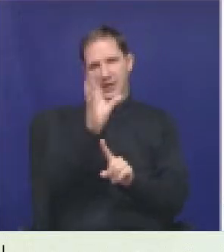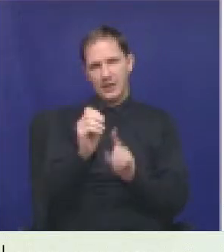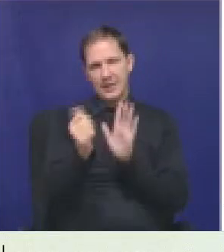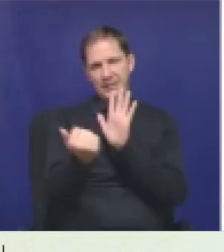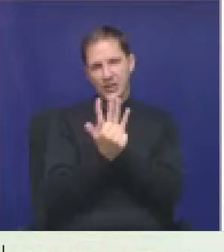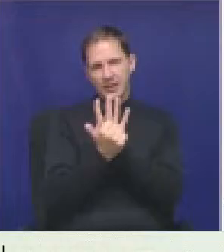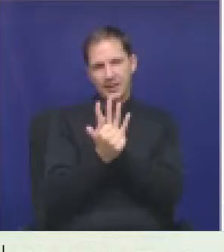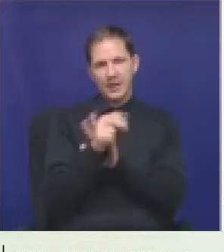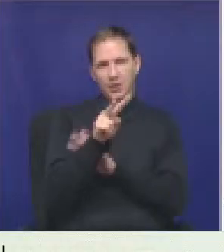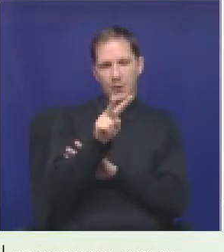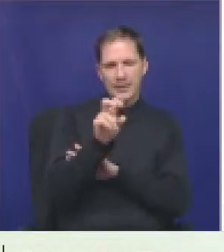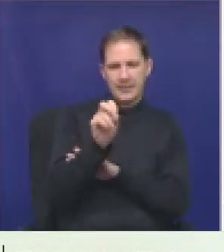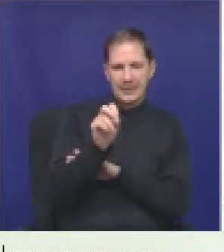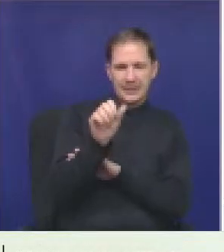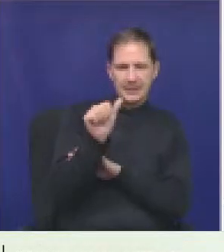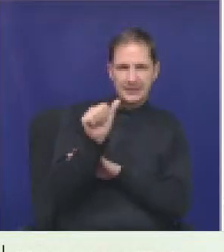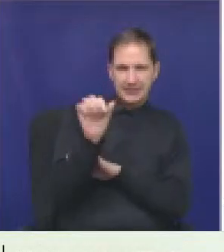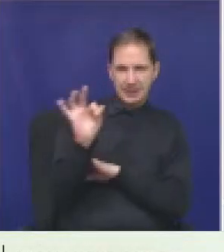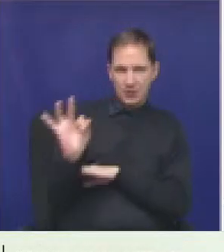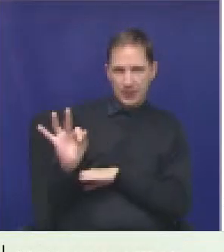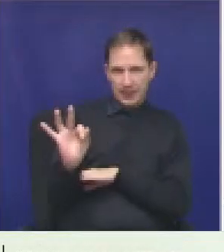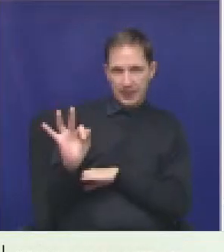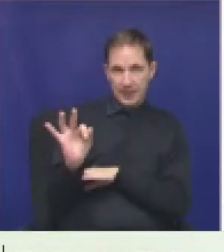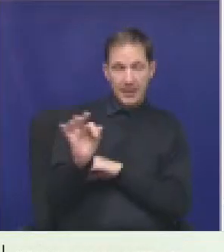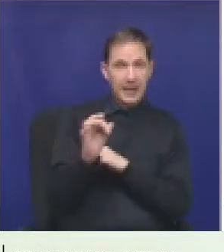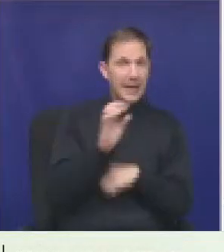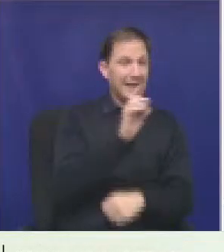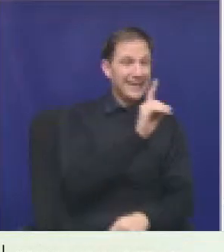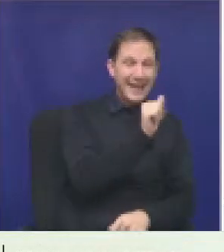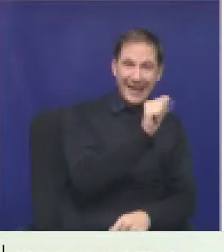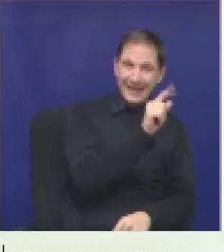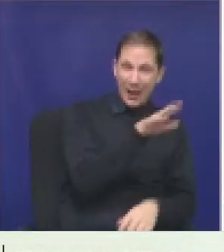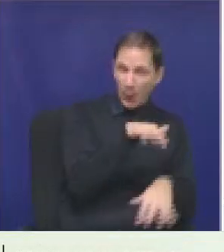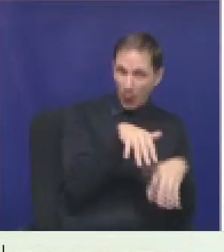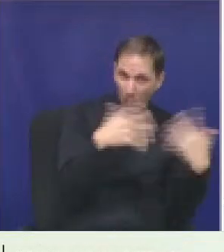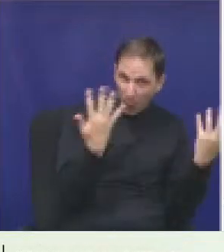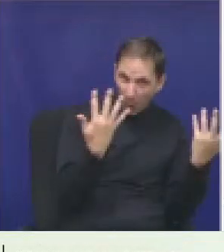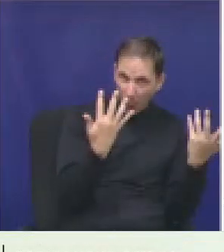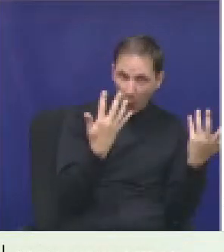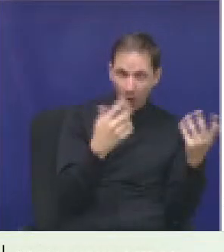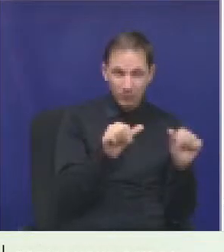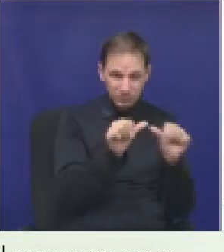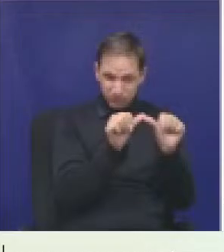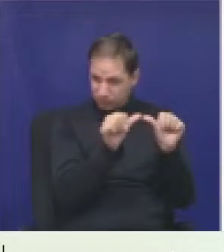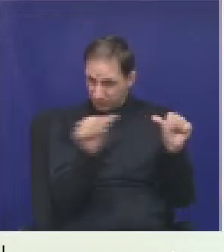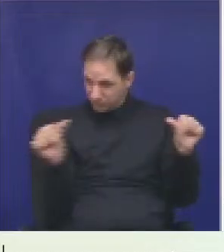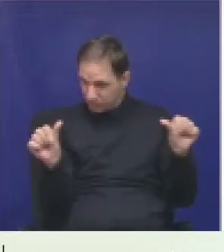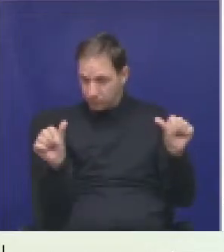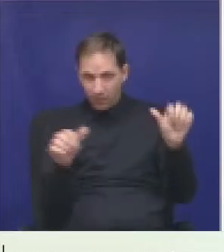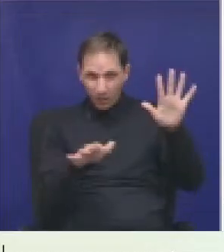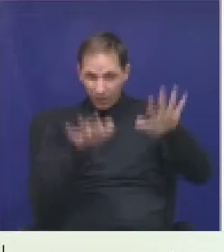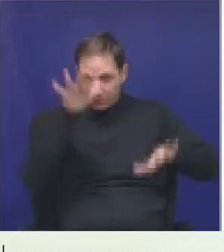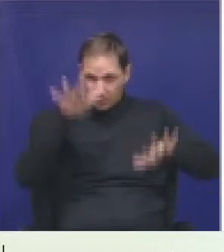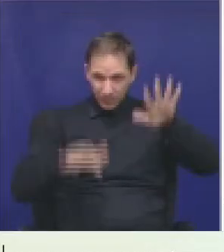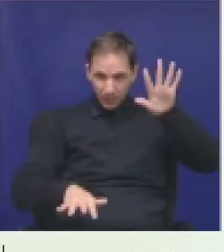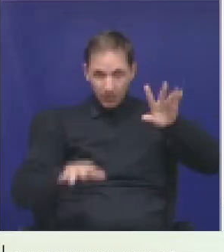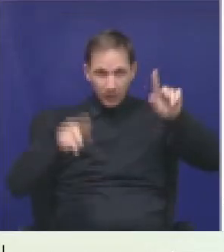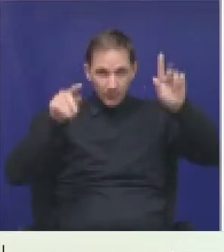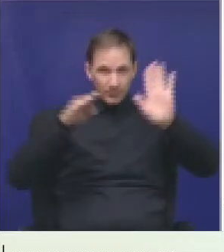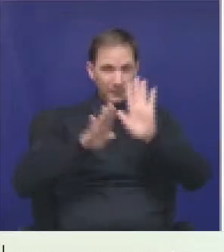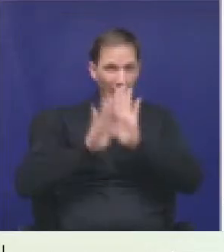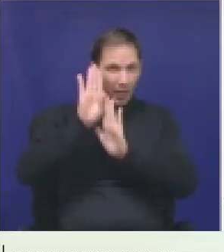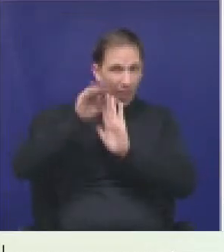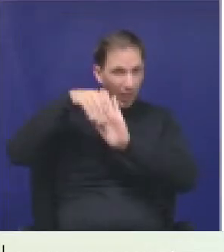2063. Without data, we cannot track implementation. With reliable statistics, there is no